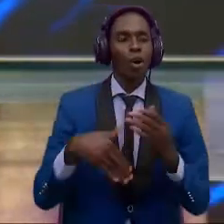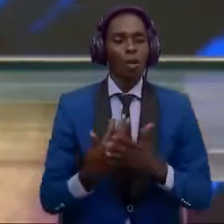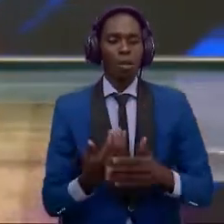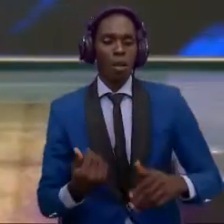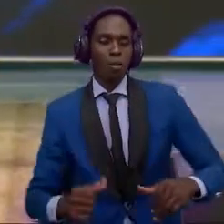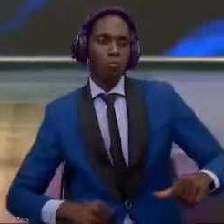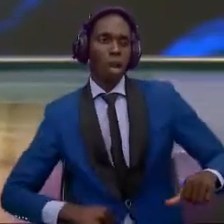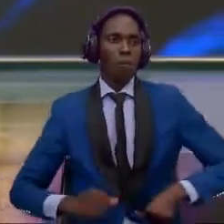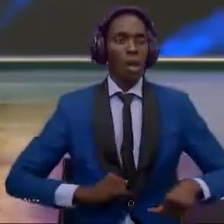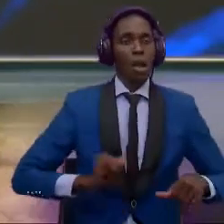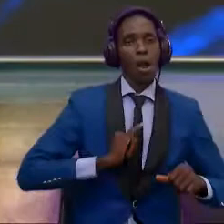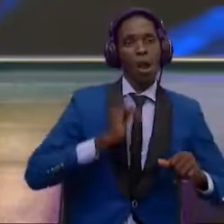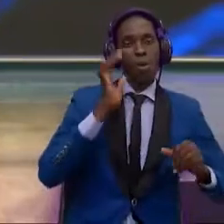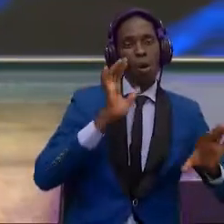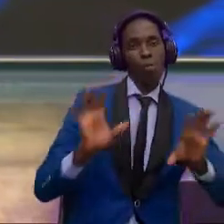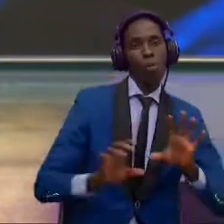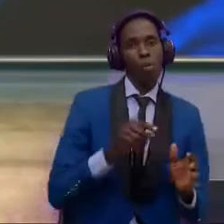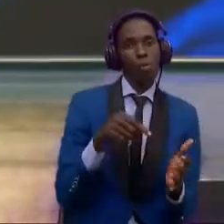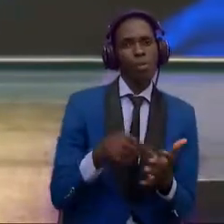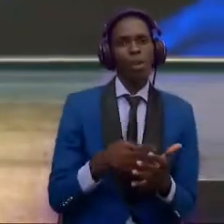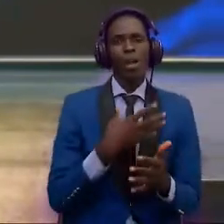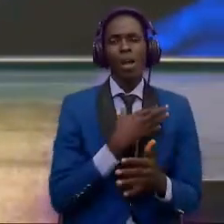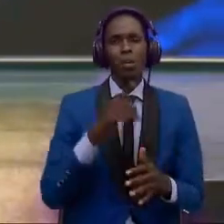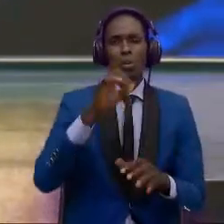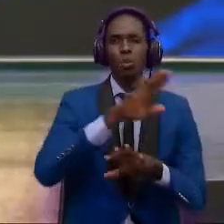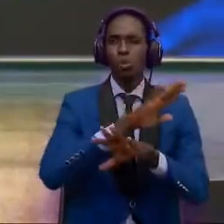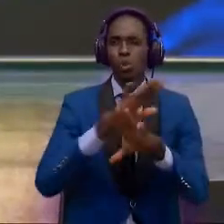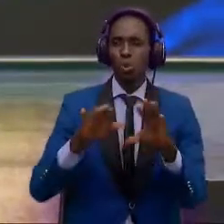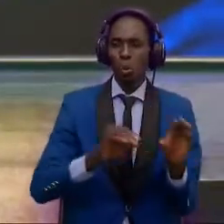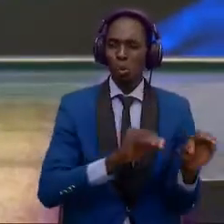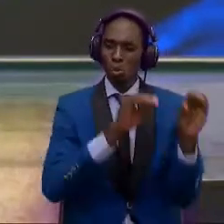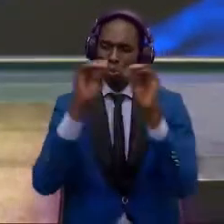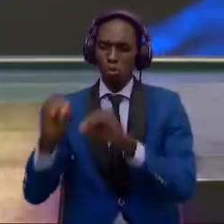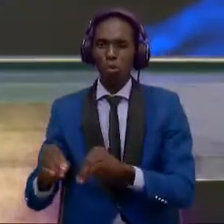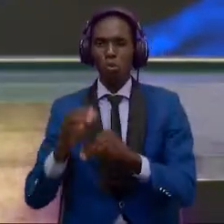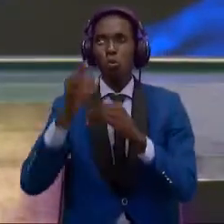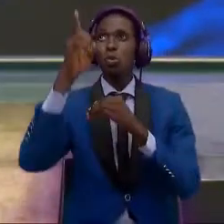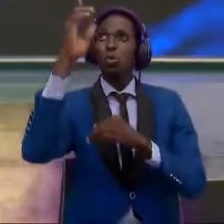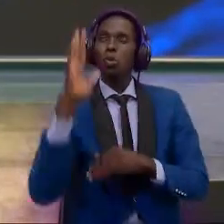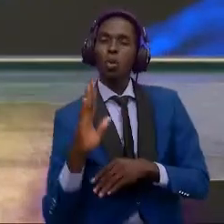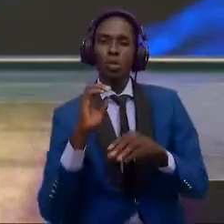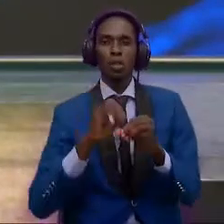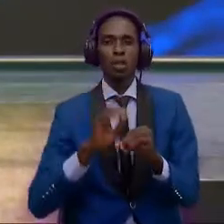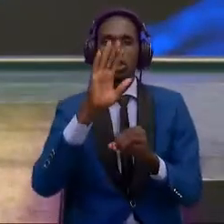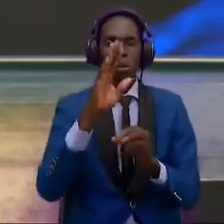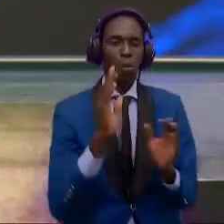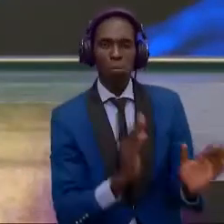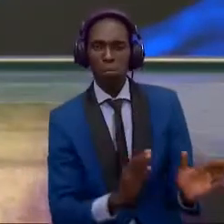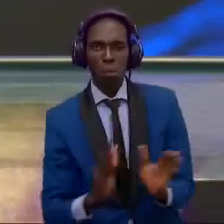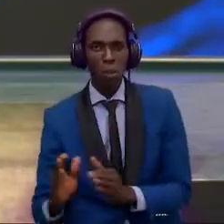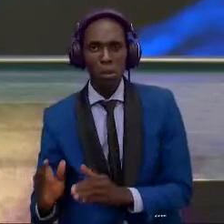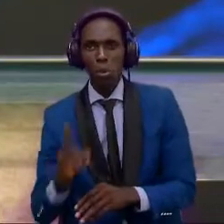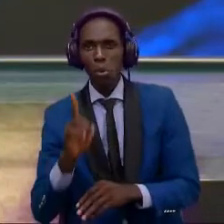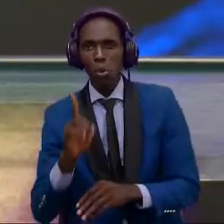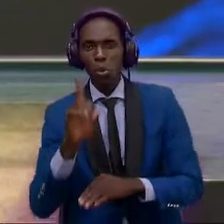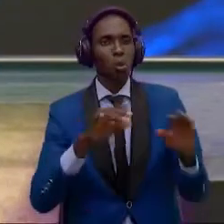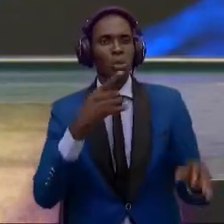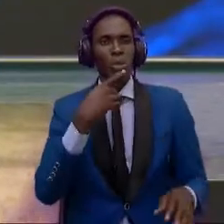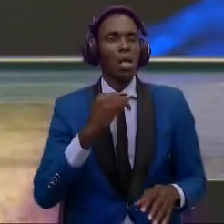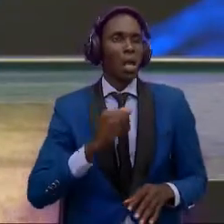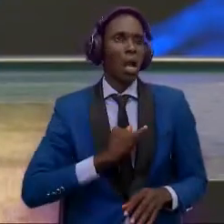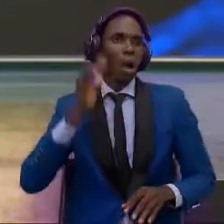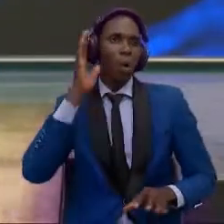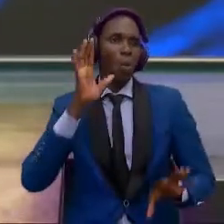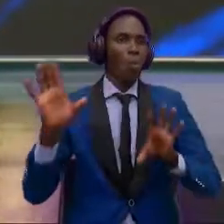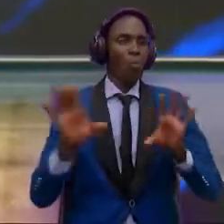I will do this, and you don't factor God into your equation. And you don't say, I'm going to